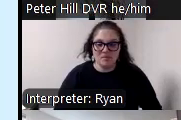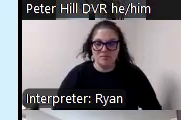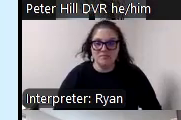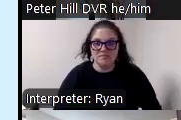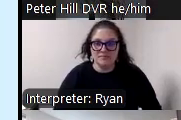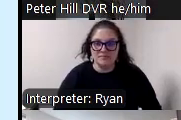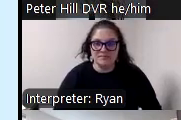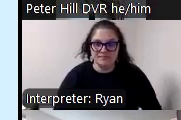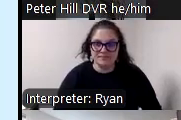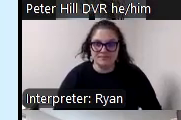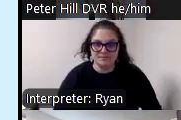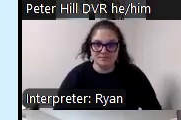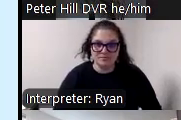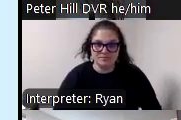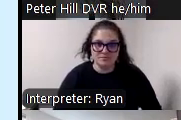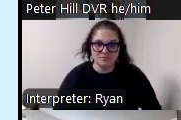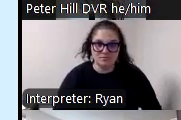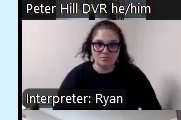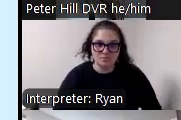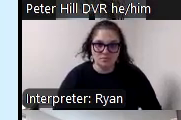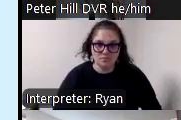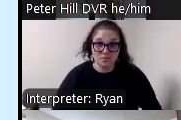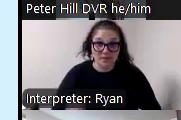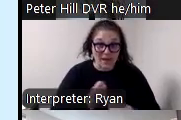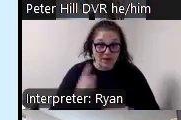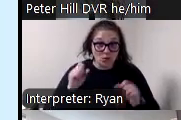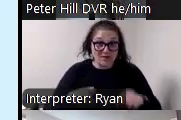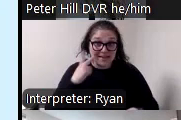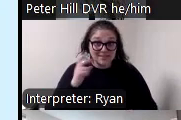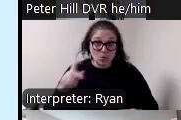Sure. And can everybody see that okay?